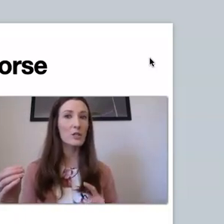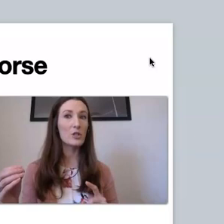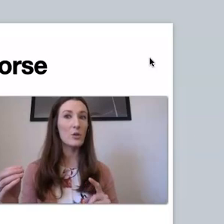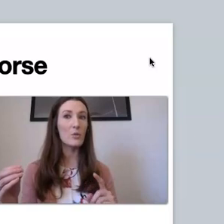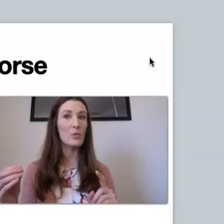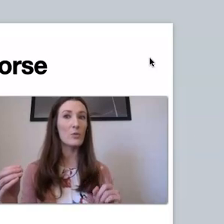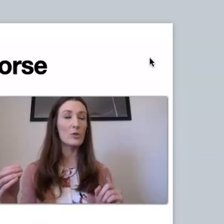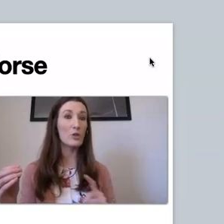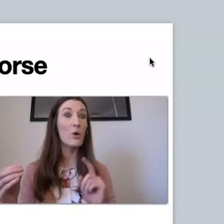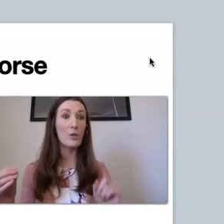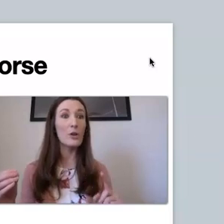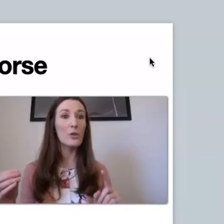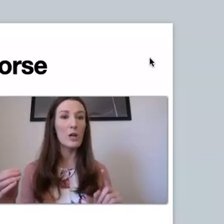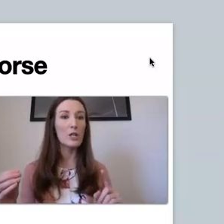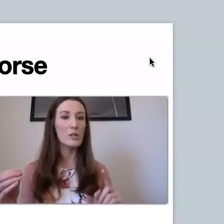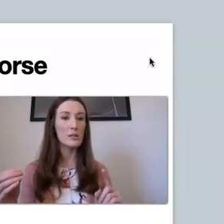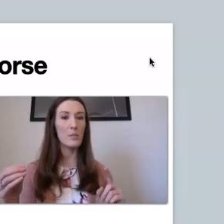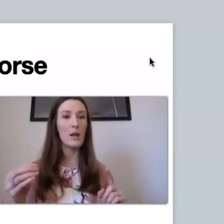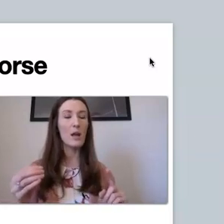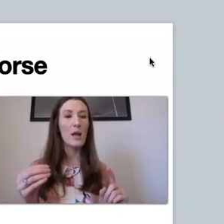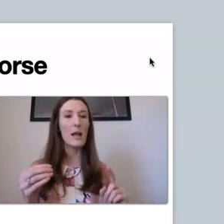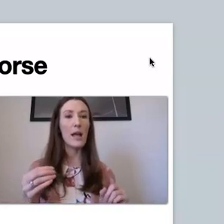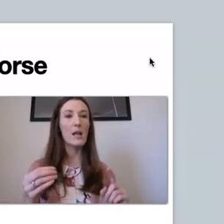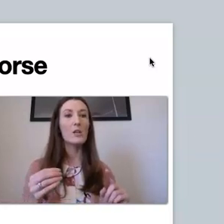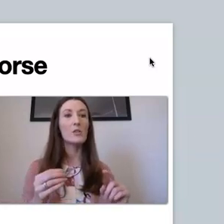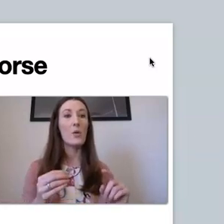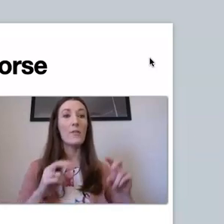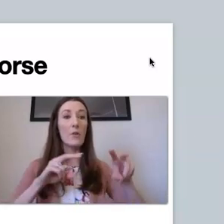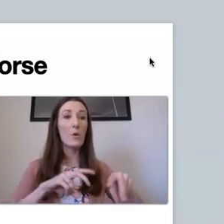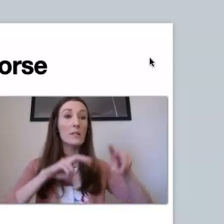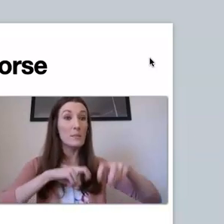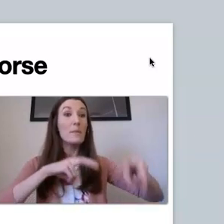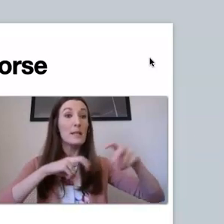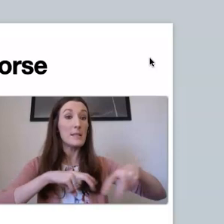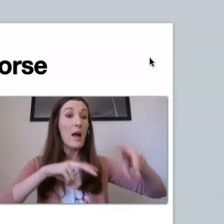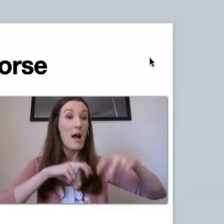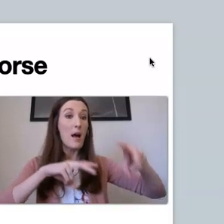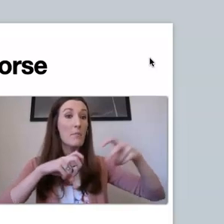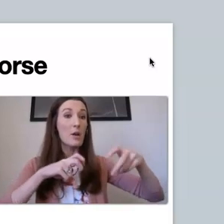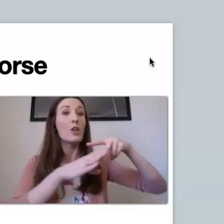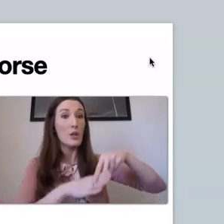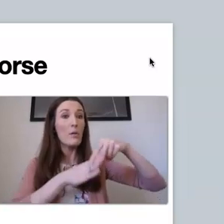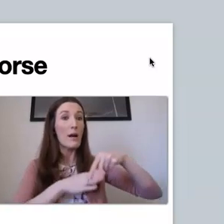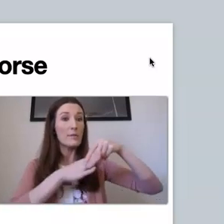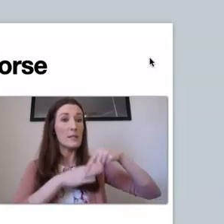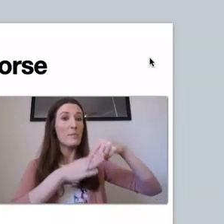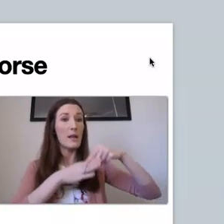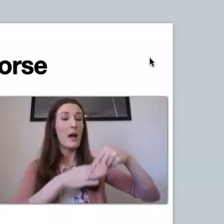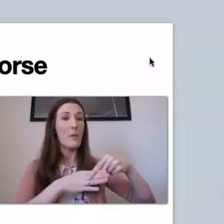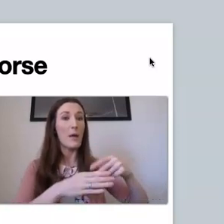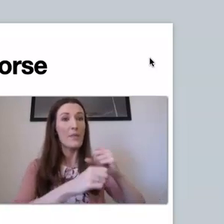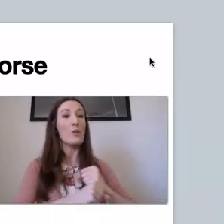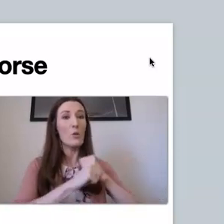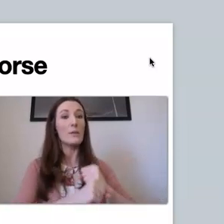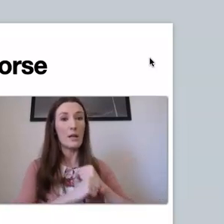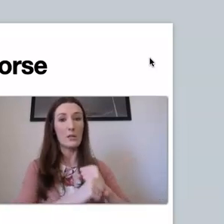again to show the new change in speed, okay? So if the horse speeds up, you have to speed